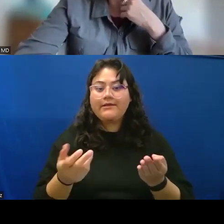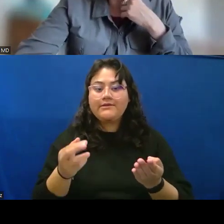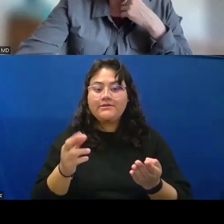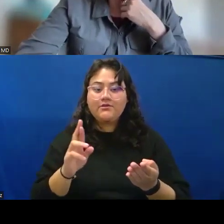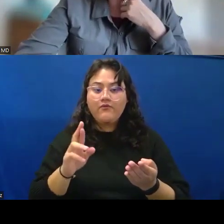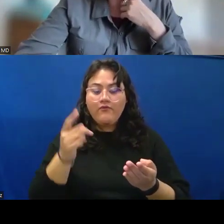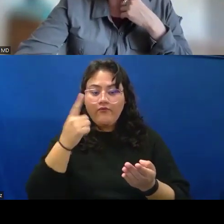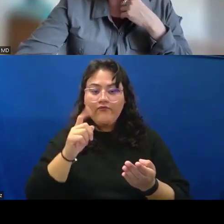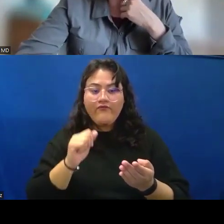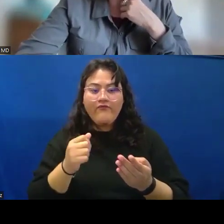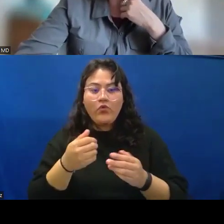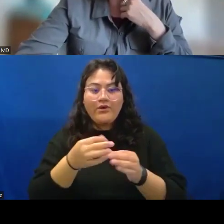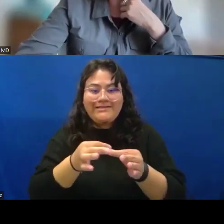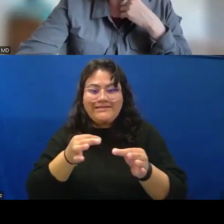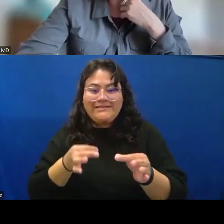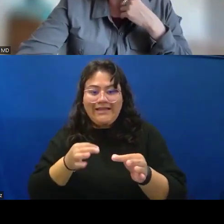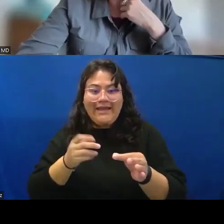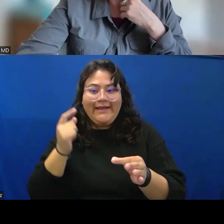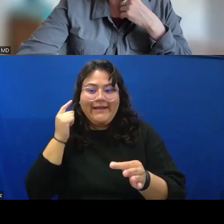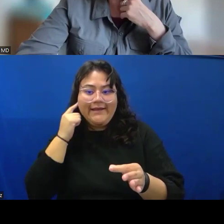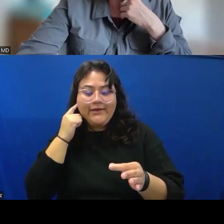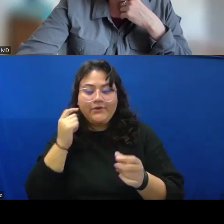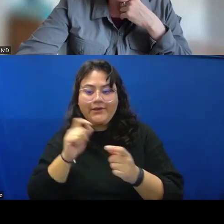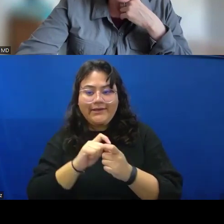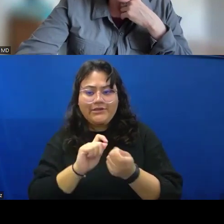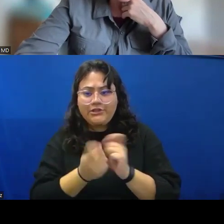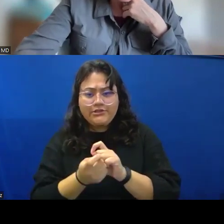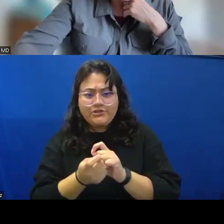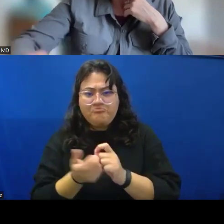So what does this actually mean?